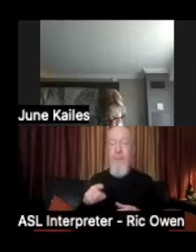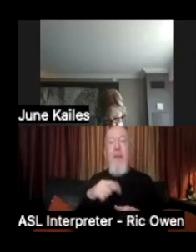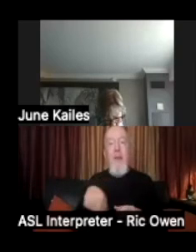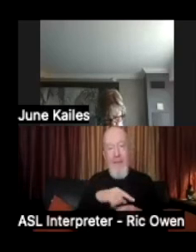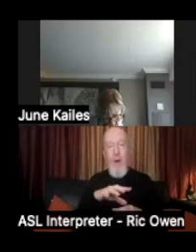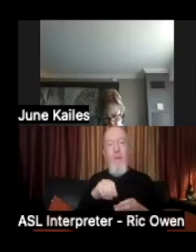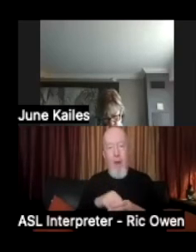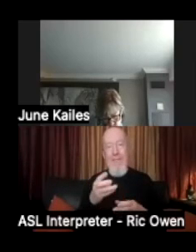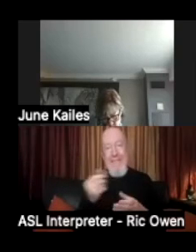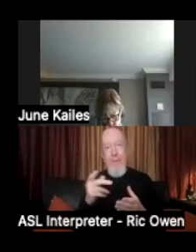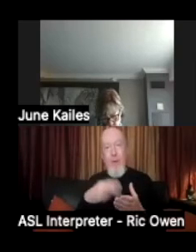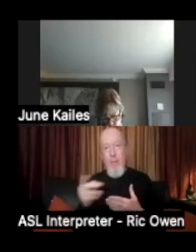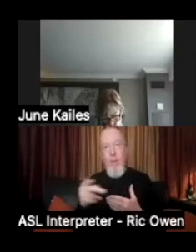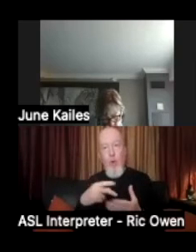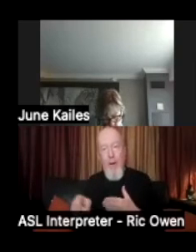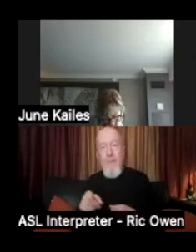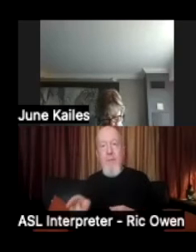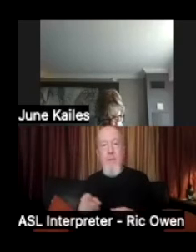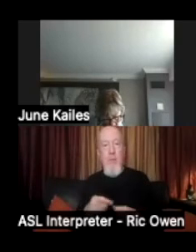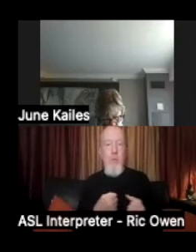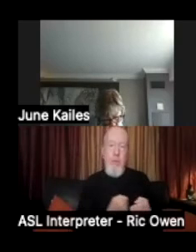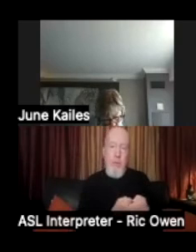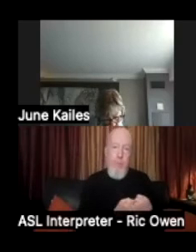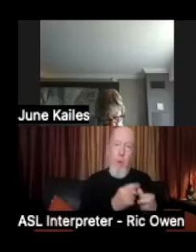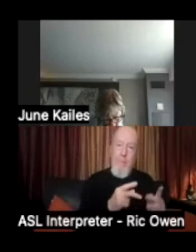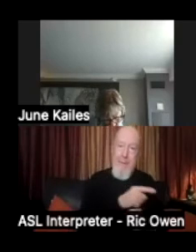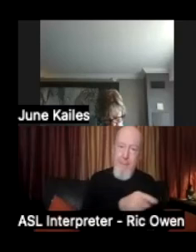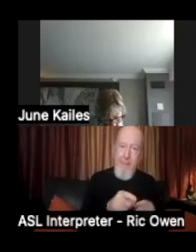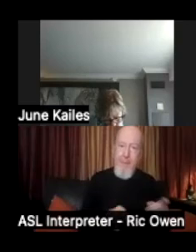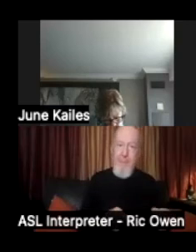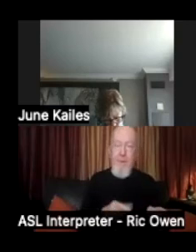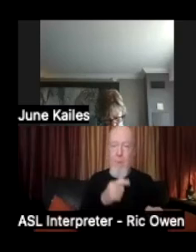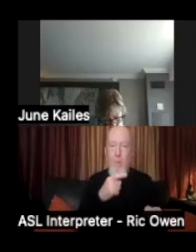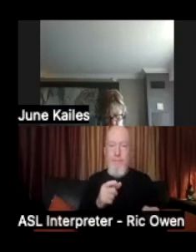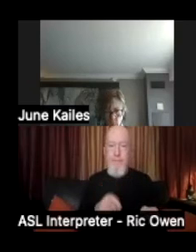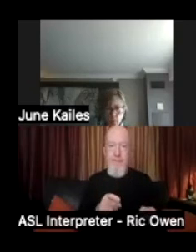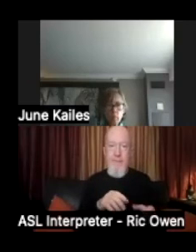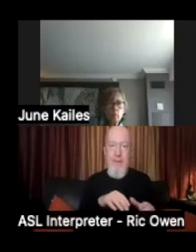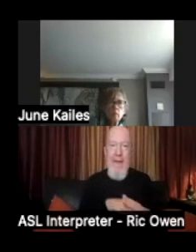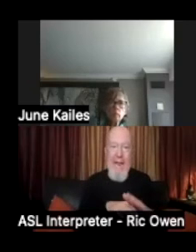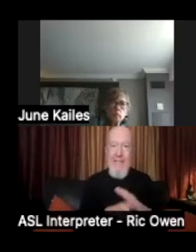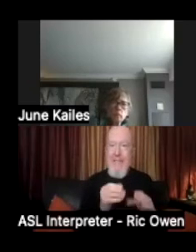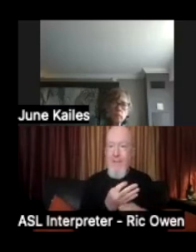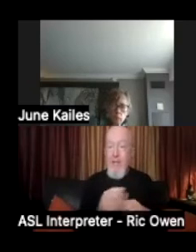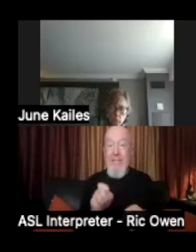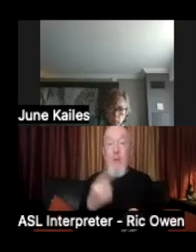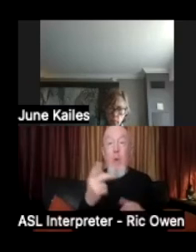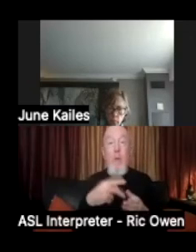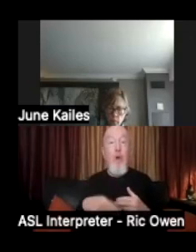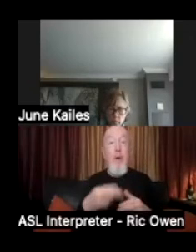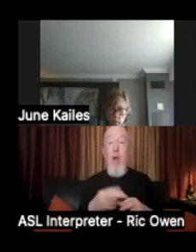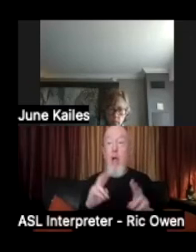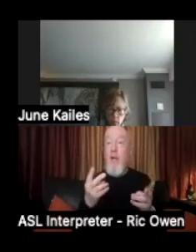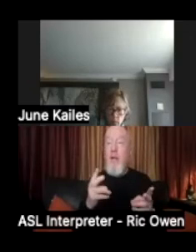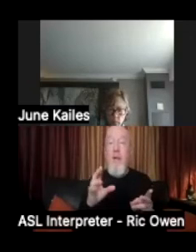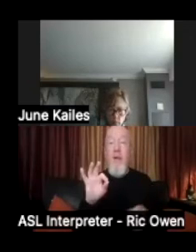support our residents with access and functional needs. And one of them is called Freedom Tech. It's a